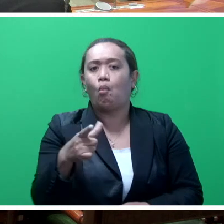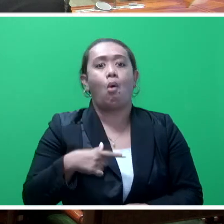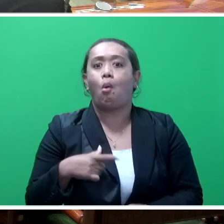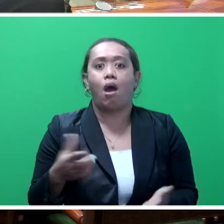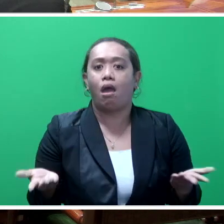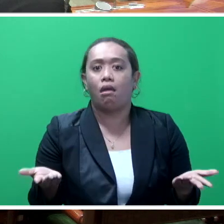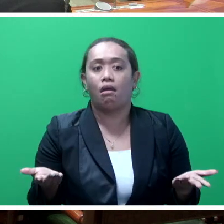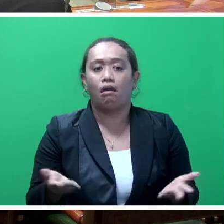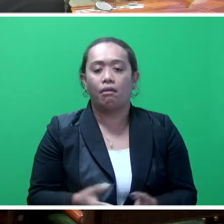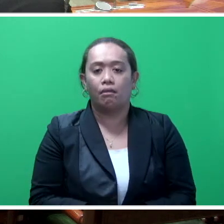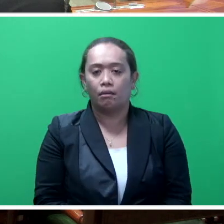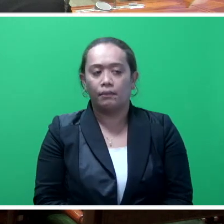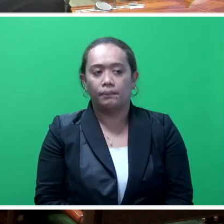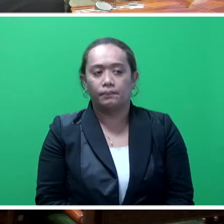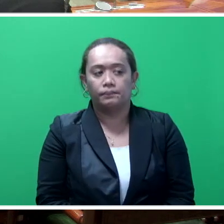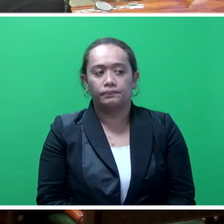The floor.